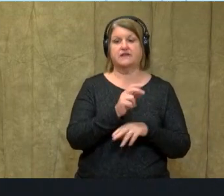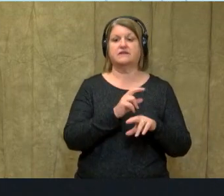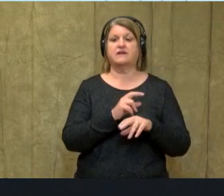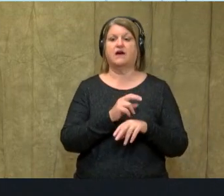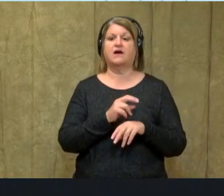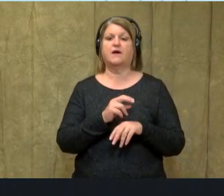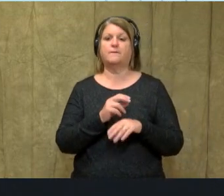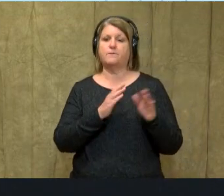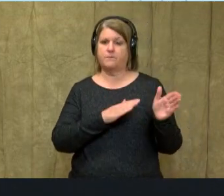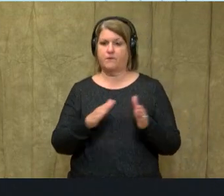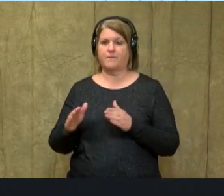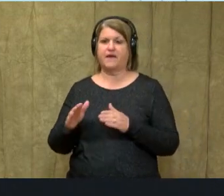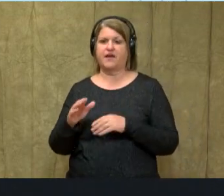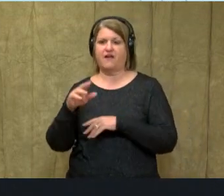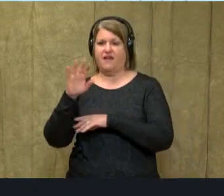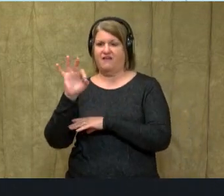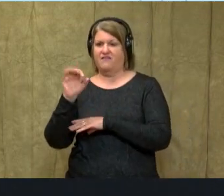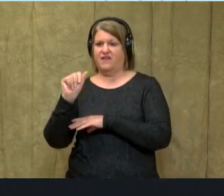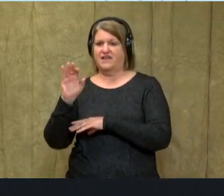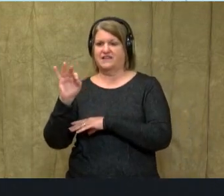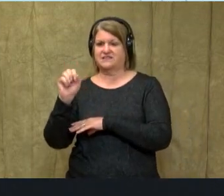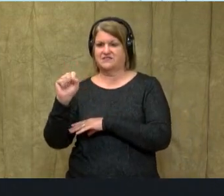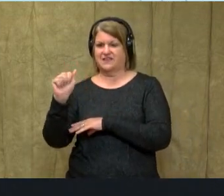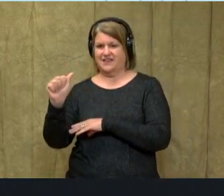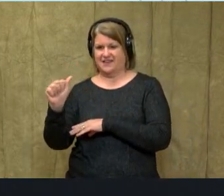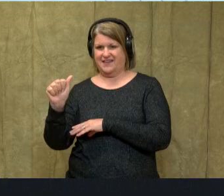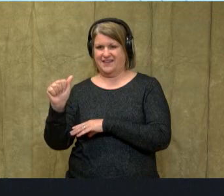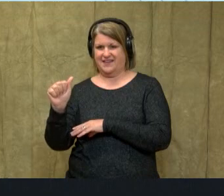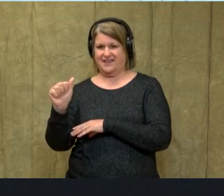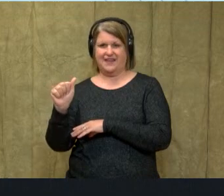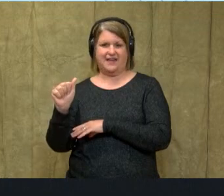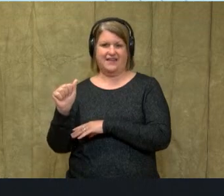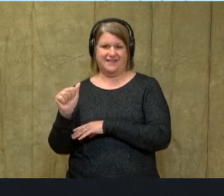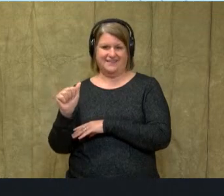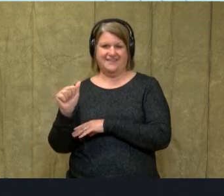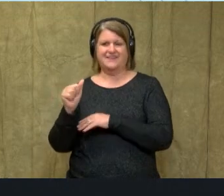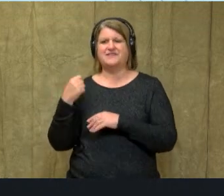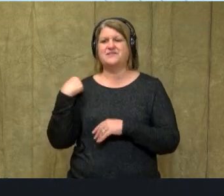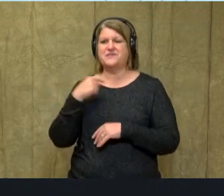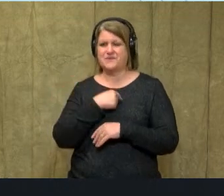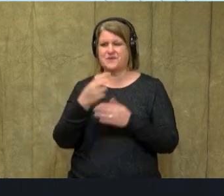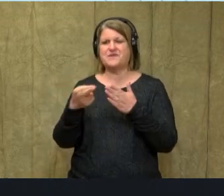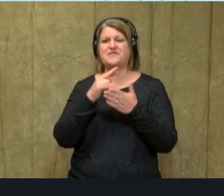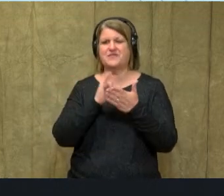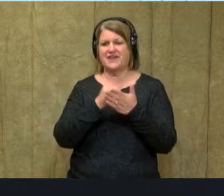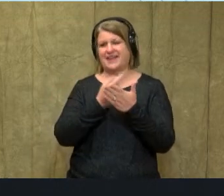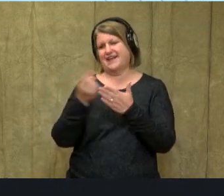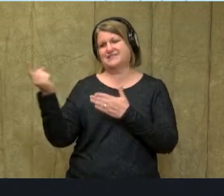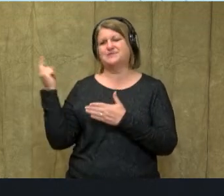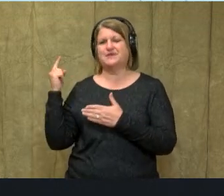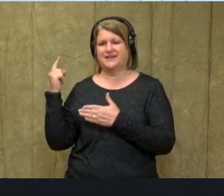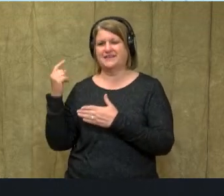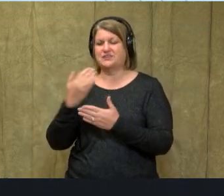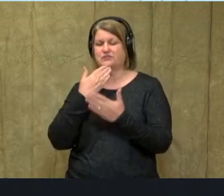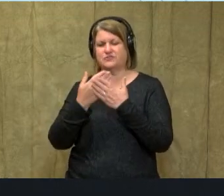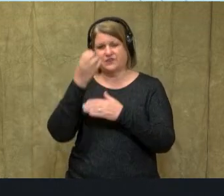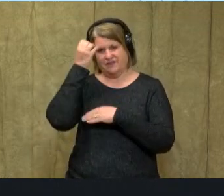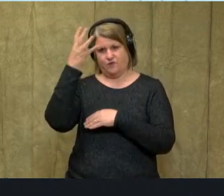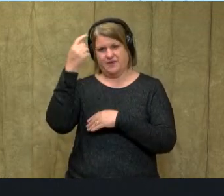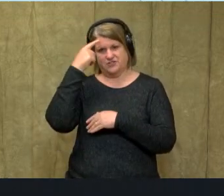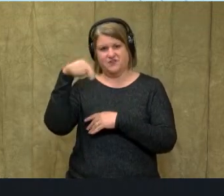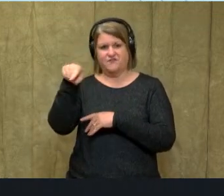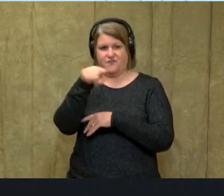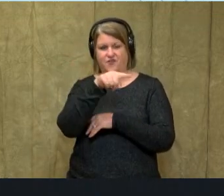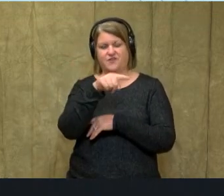that, wink, wink, go back to last week's session where we covered FAFSA, and there's some really good information there for you